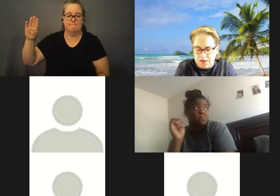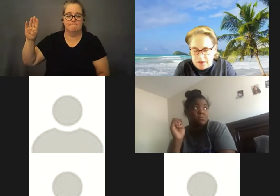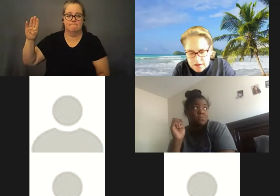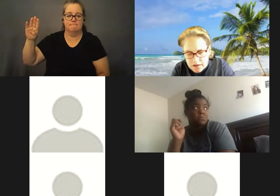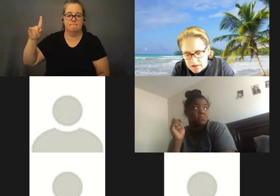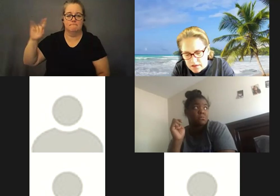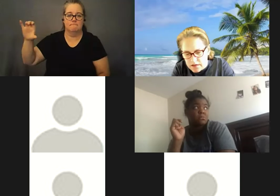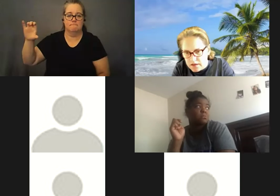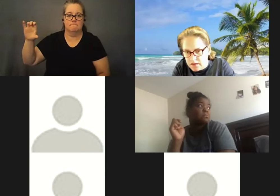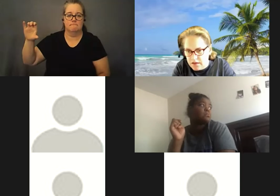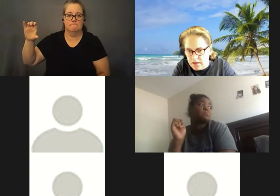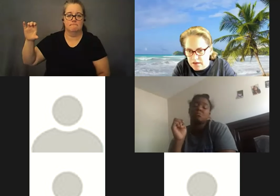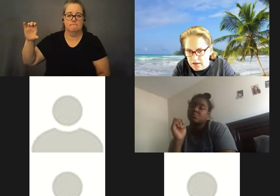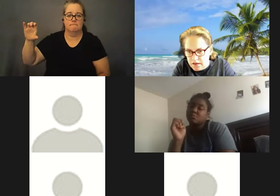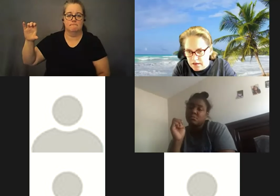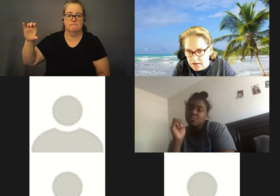100.